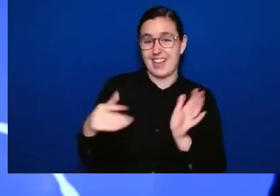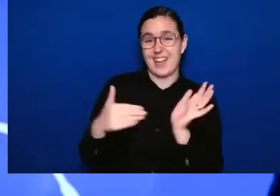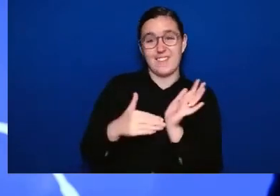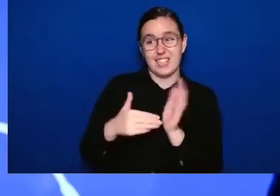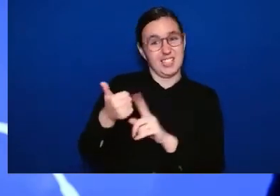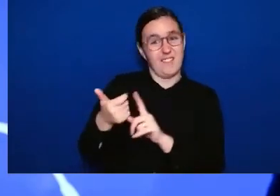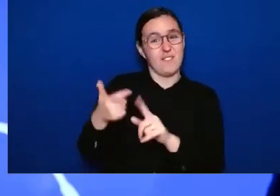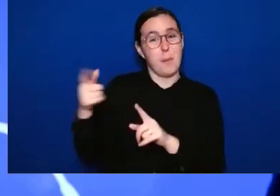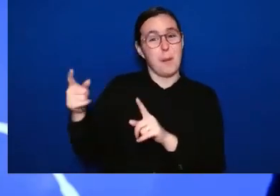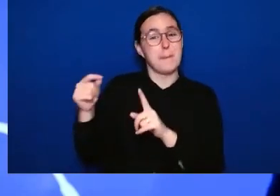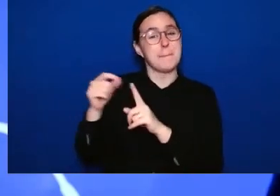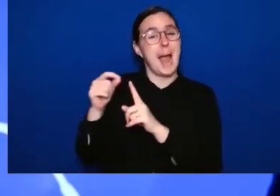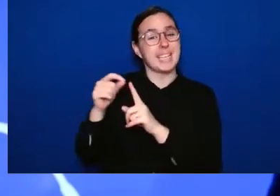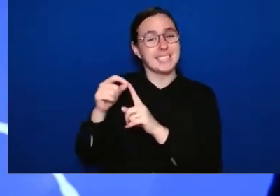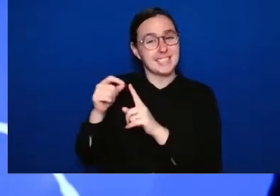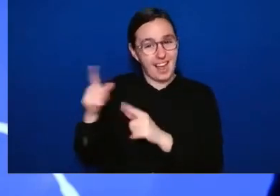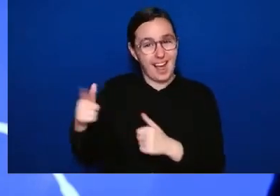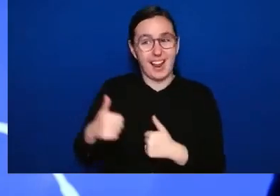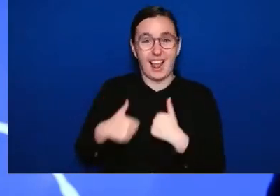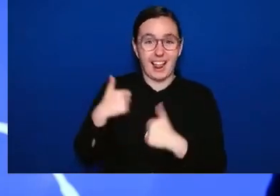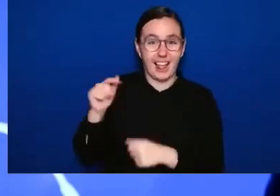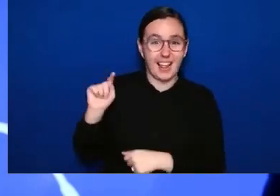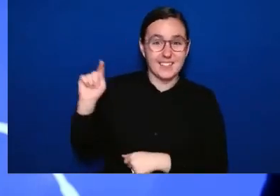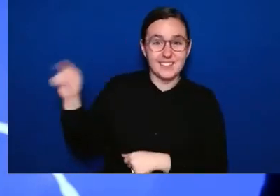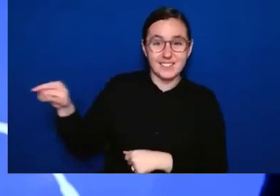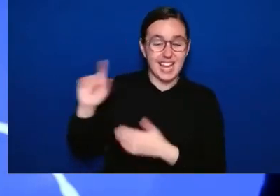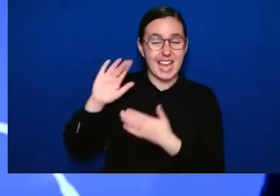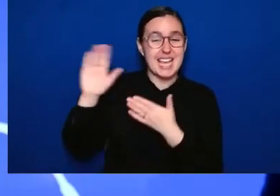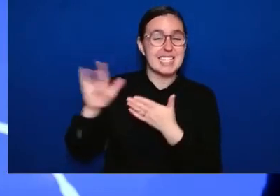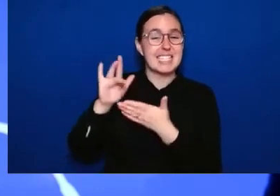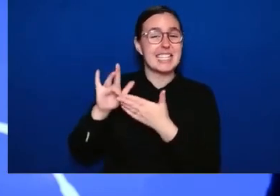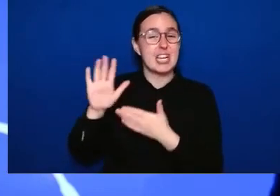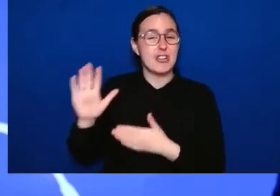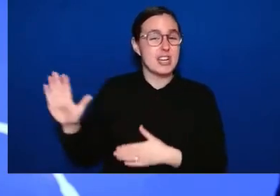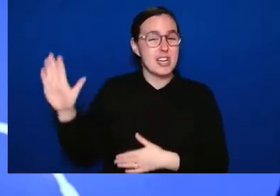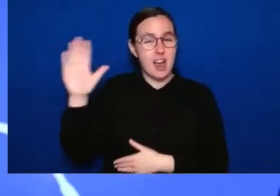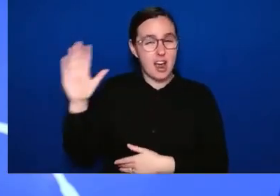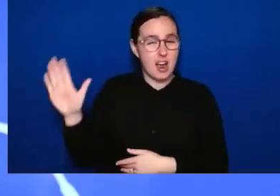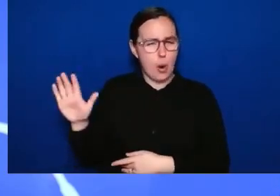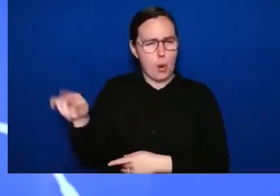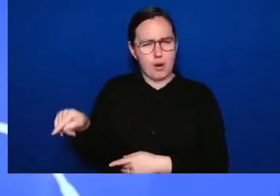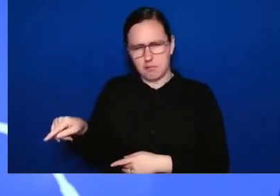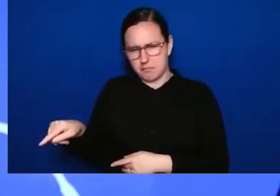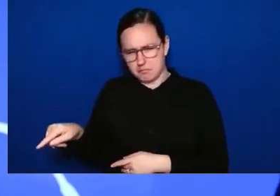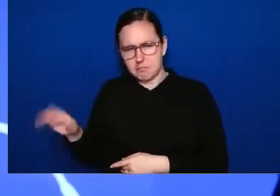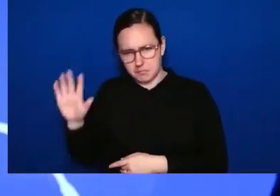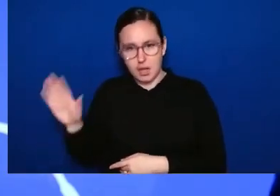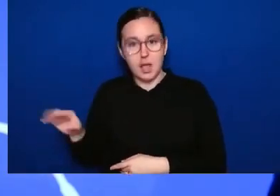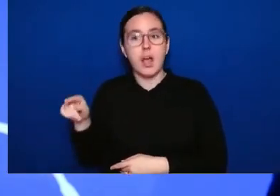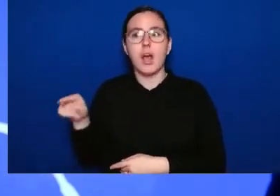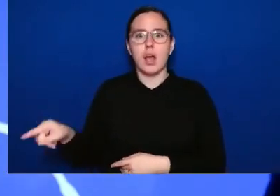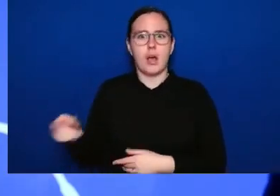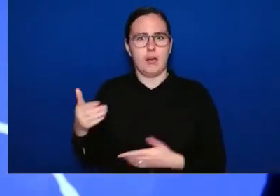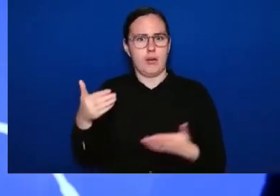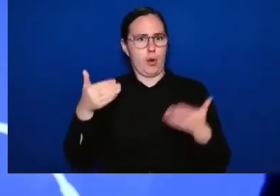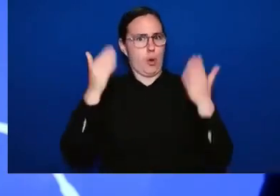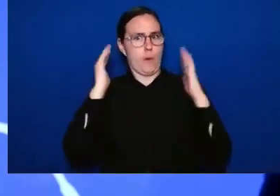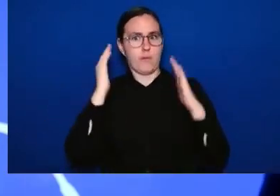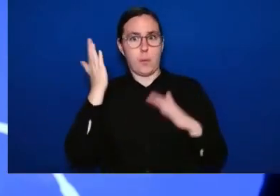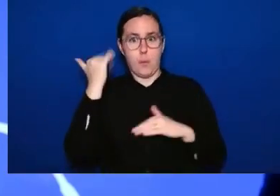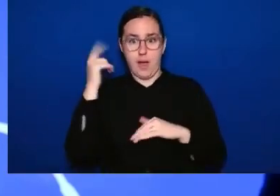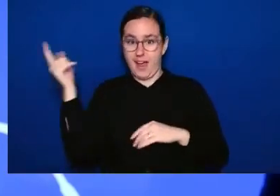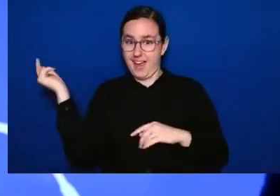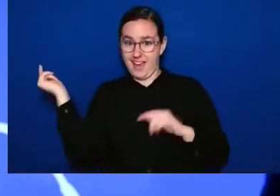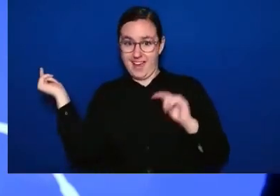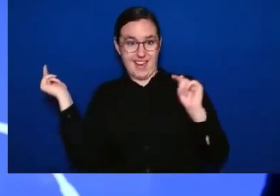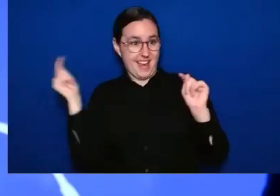Fraser Valley as well. It can be daunting to move to a new country without a guarantee that they will qualify to practice upon arrival. We can help change